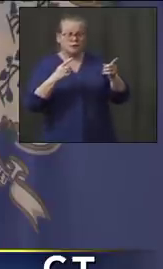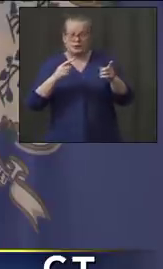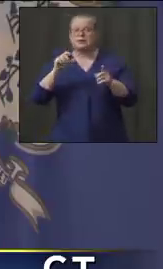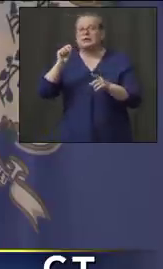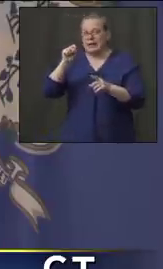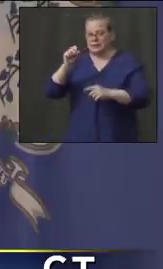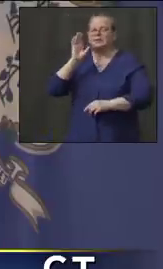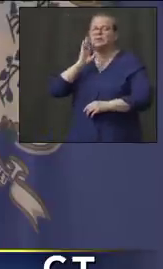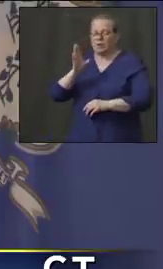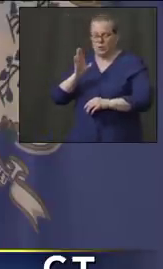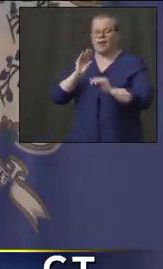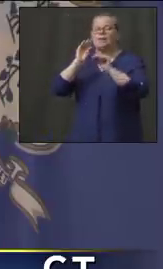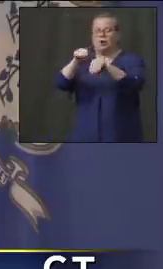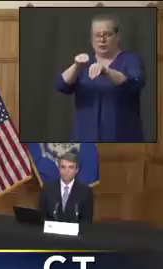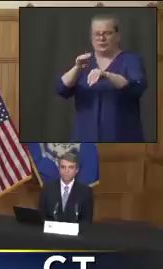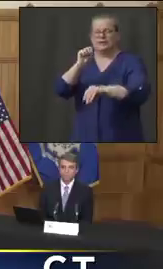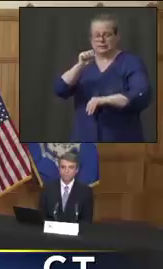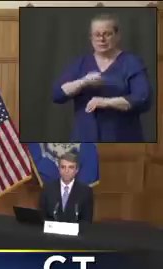Yes. Okay.